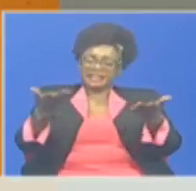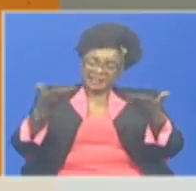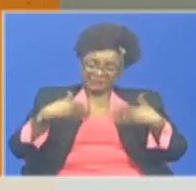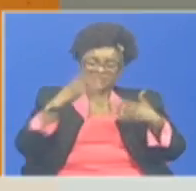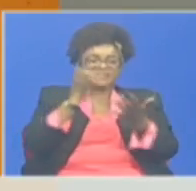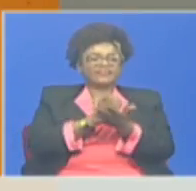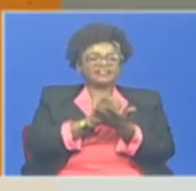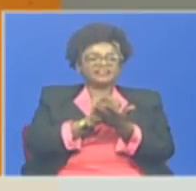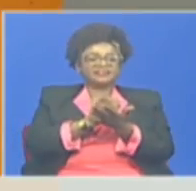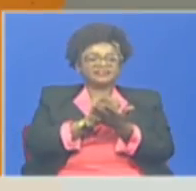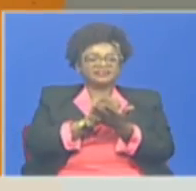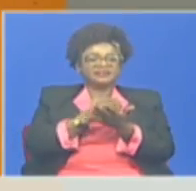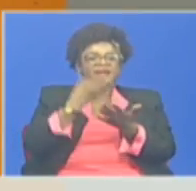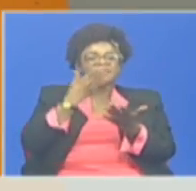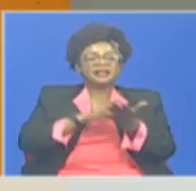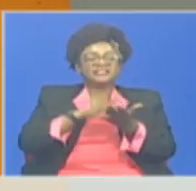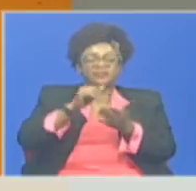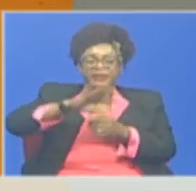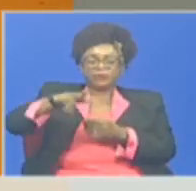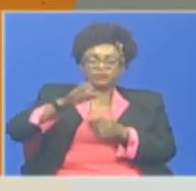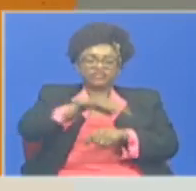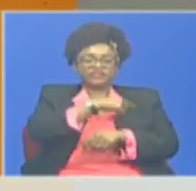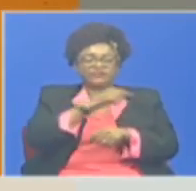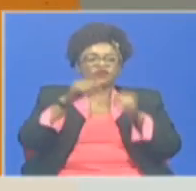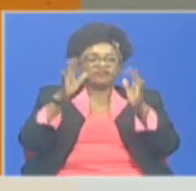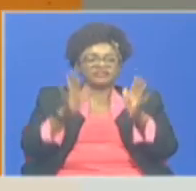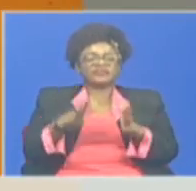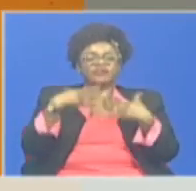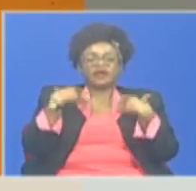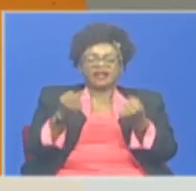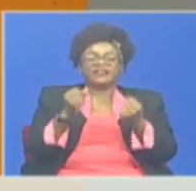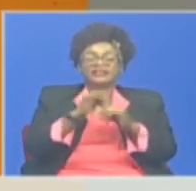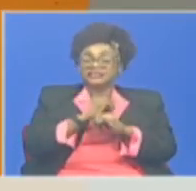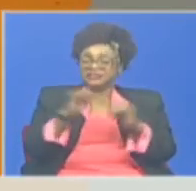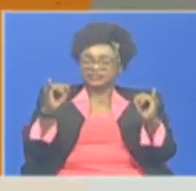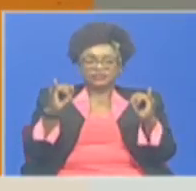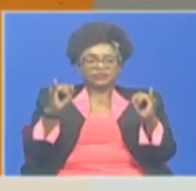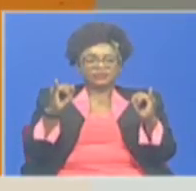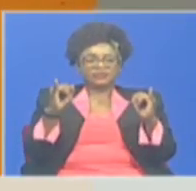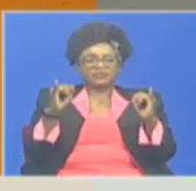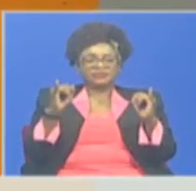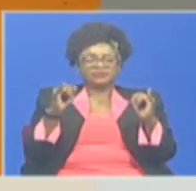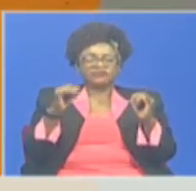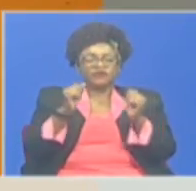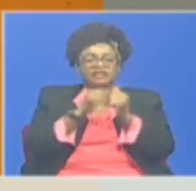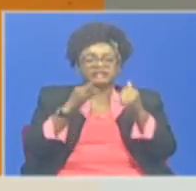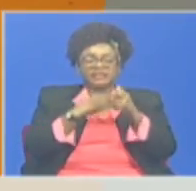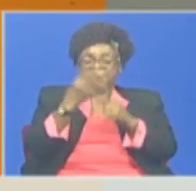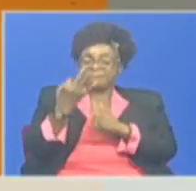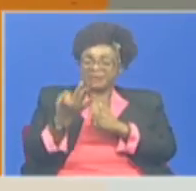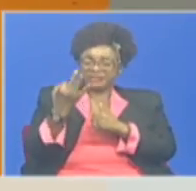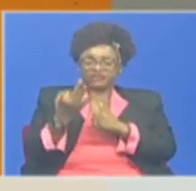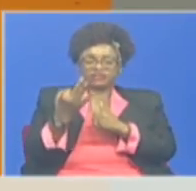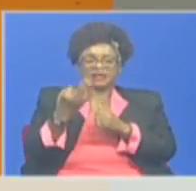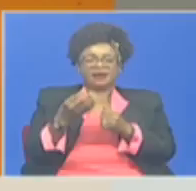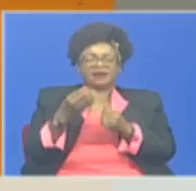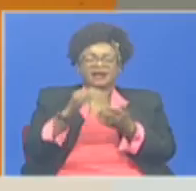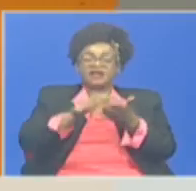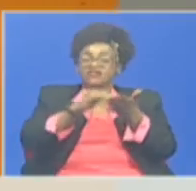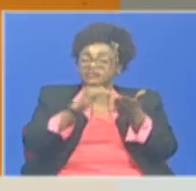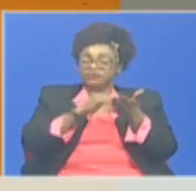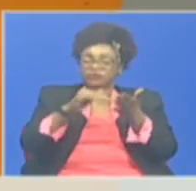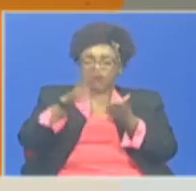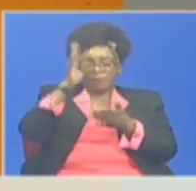evidence. In a letter from the county's Chief Officer for Health and Sanitation, dated the 18th of March and addressed to Bungoma